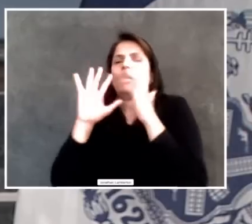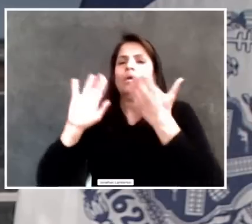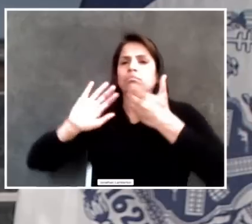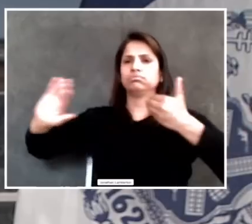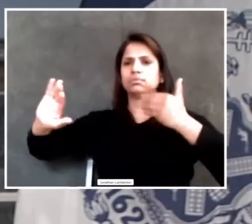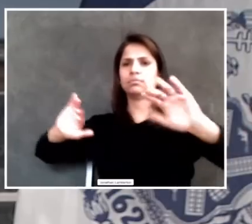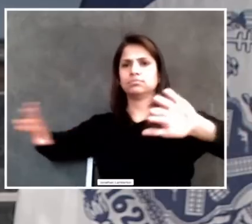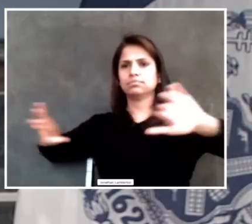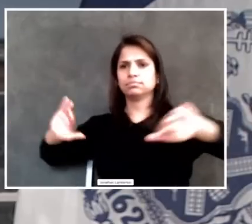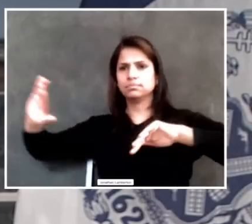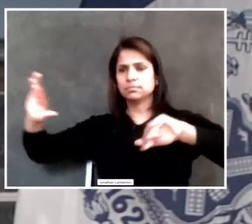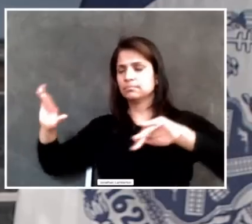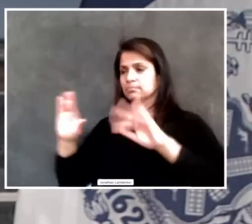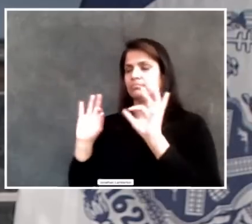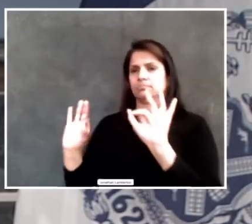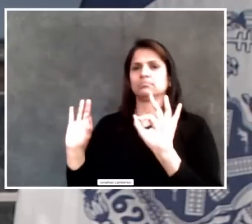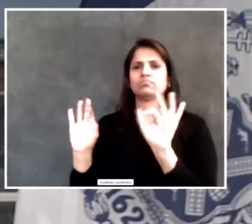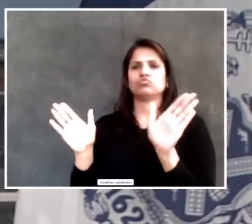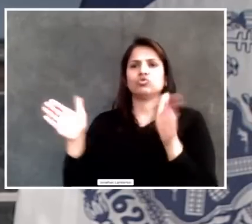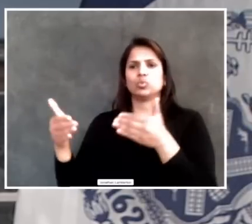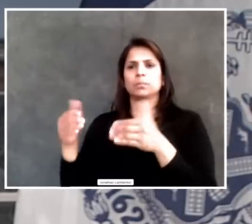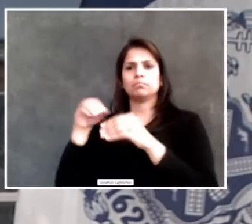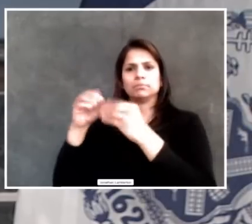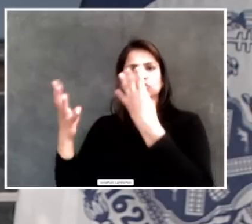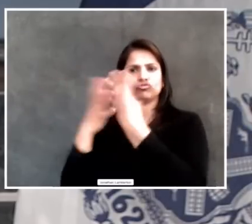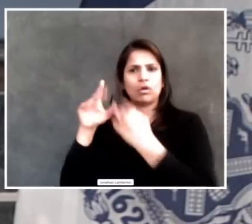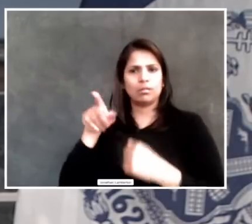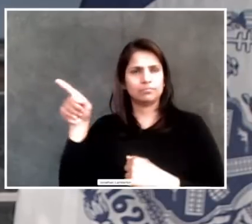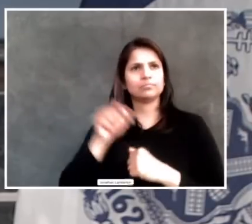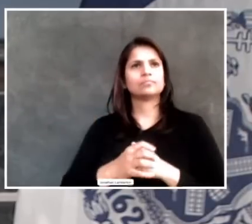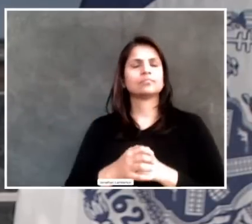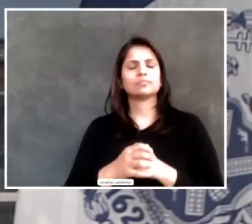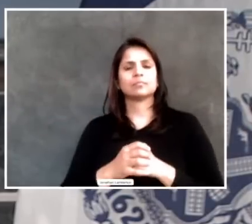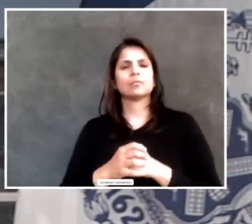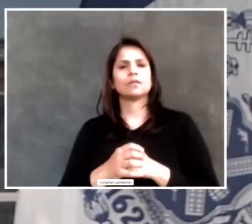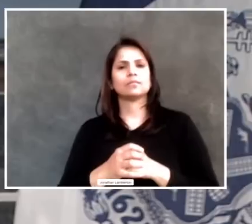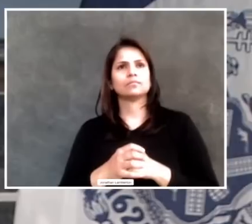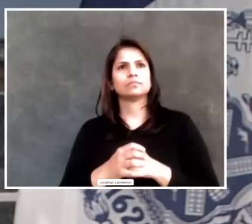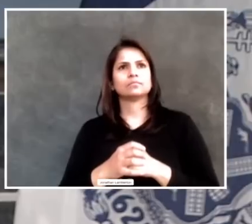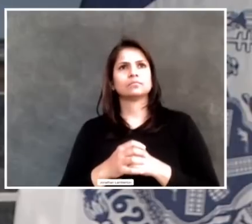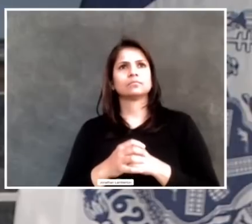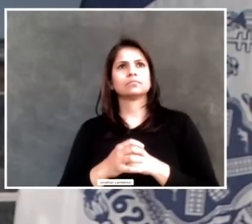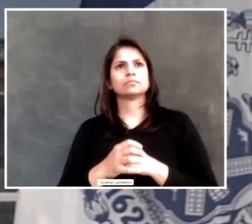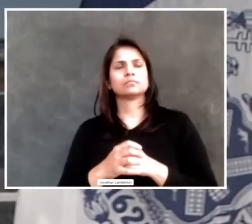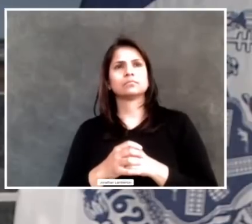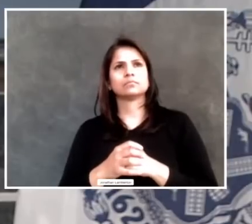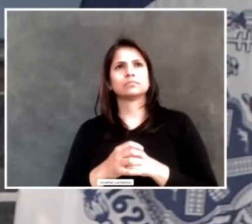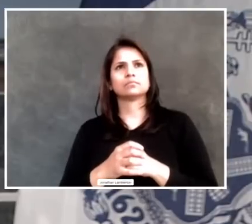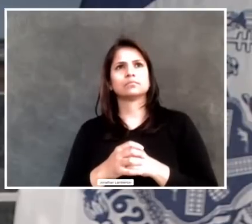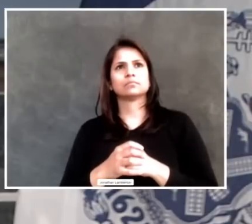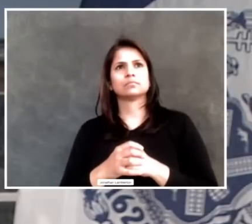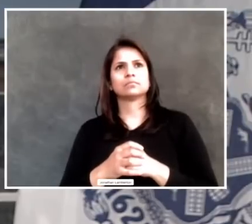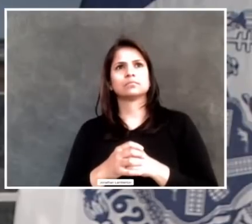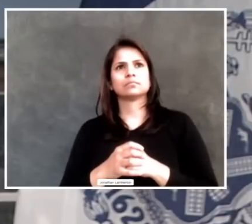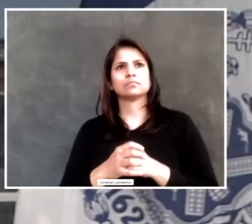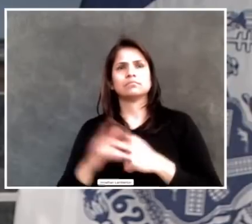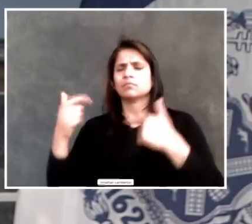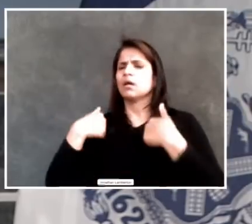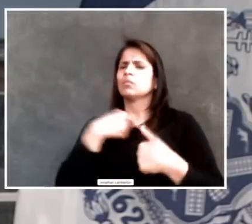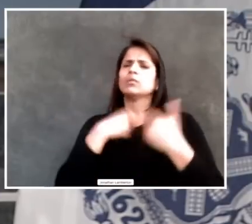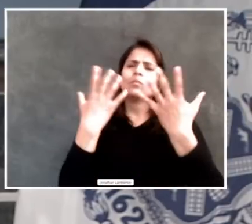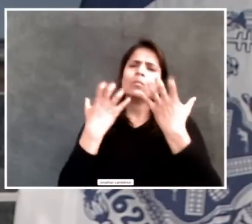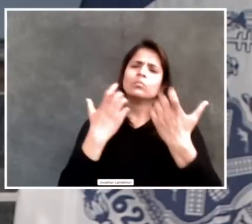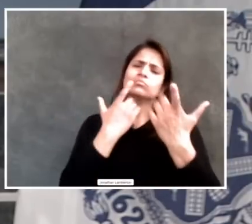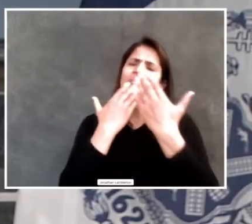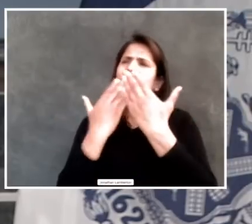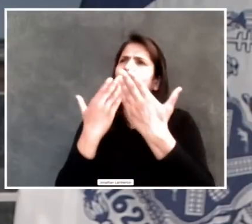Dr. Perea Hense, and I want to thank the law department played an important role, our Corp Counsel Jim Johnson, our ACS Commissioner David Hansel. They did